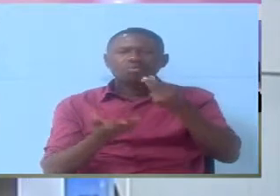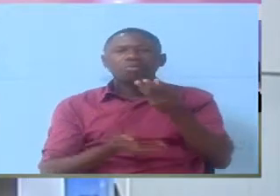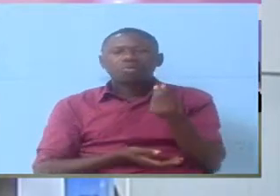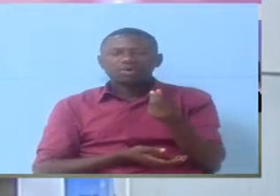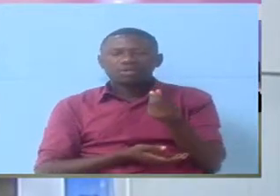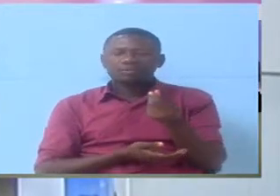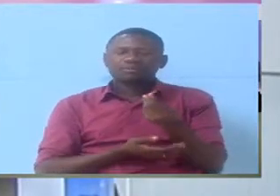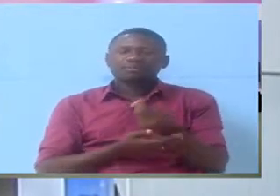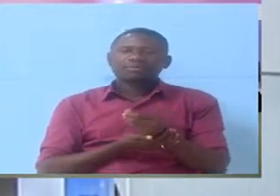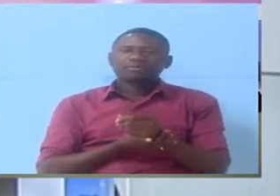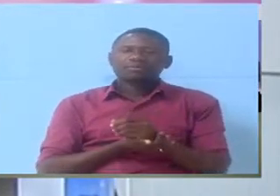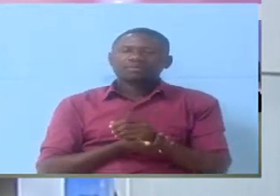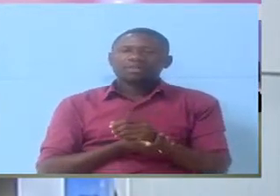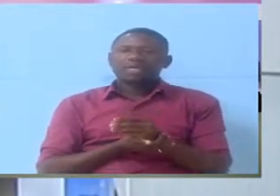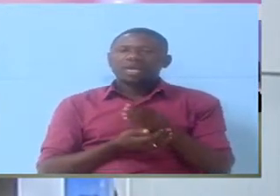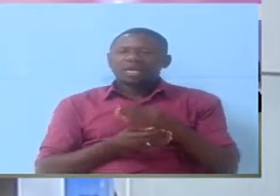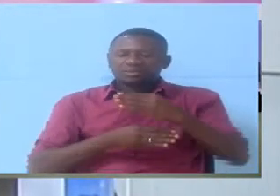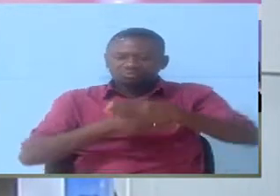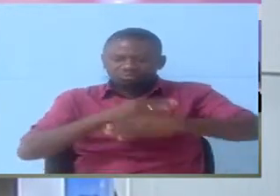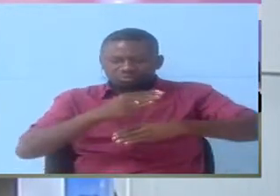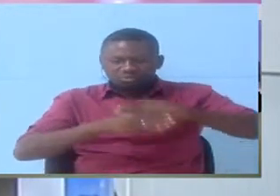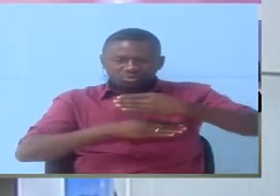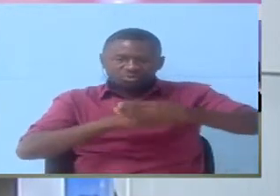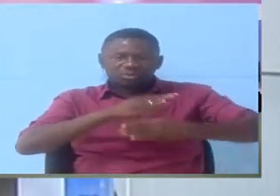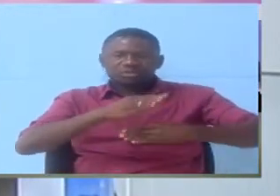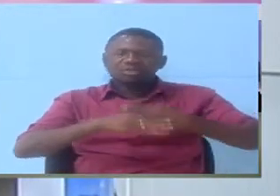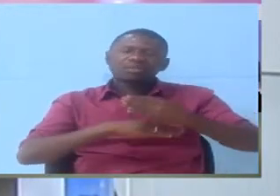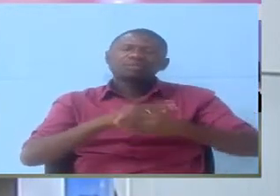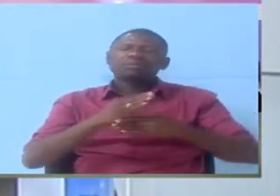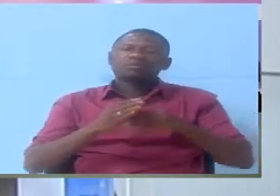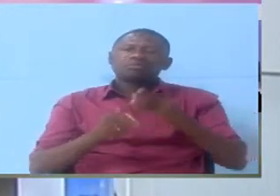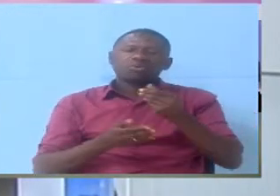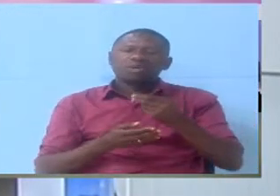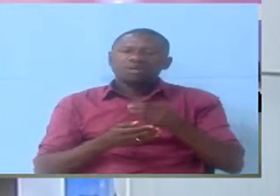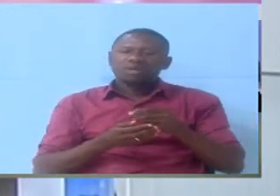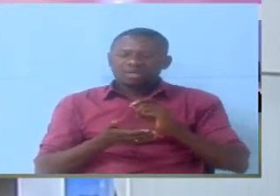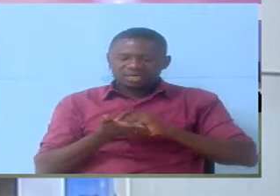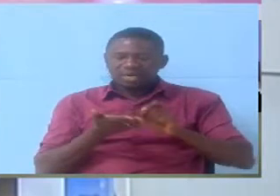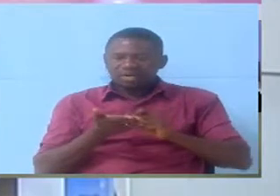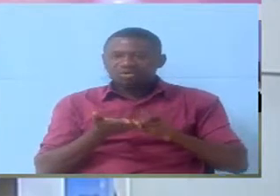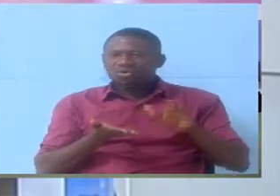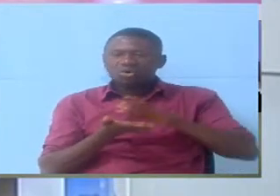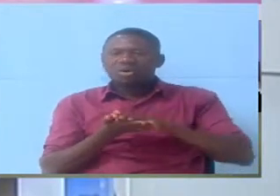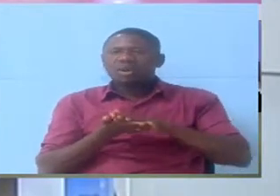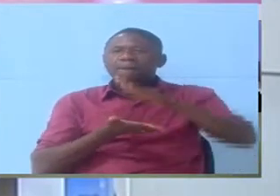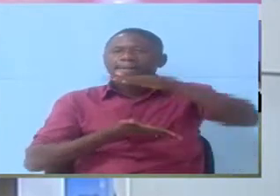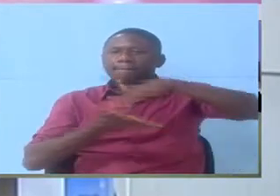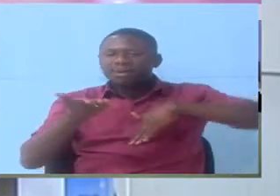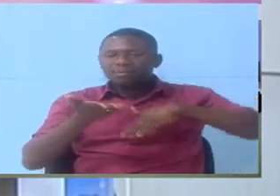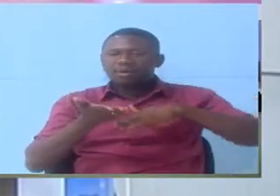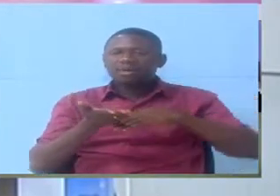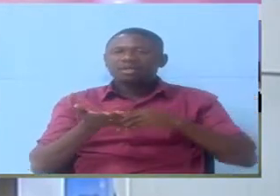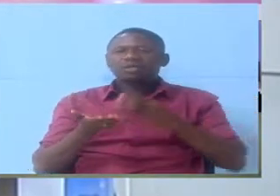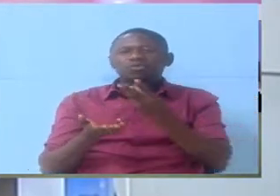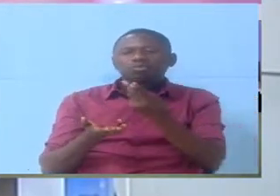then I wrapped these monies on them and wrote on the paper the figure. So I took